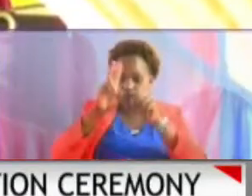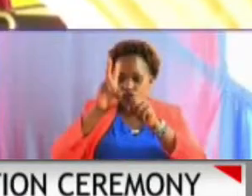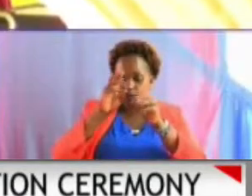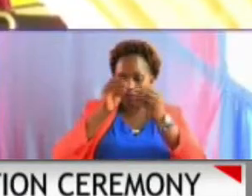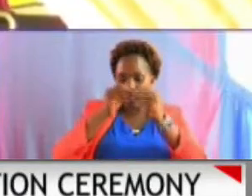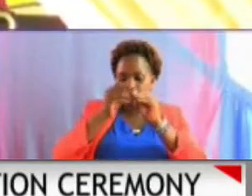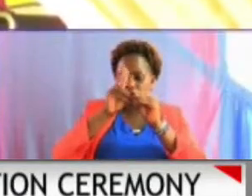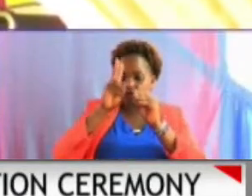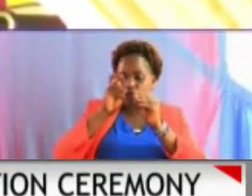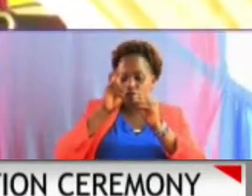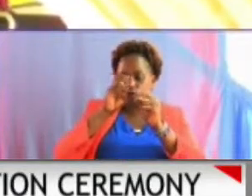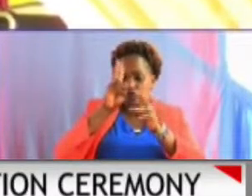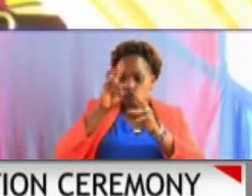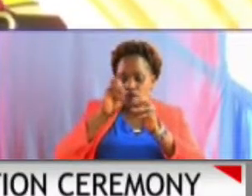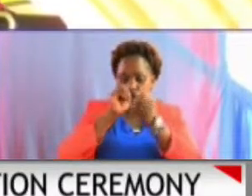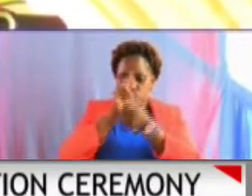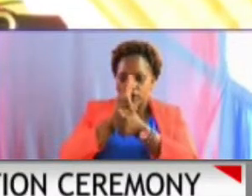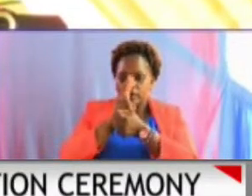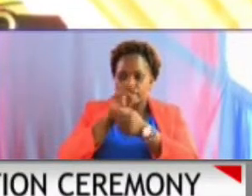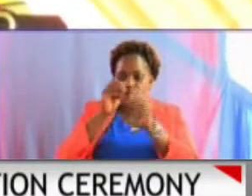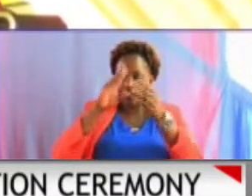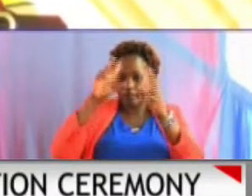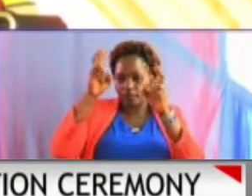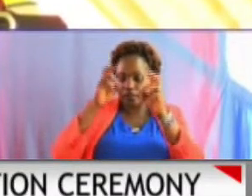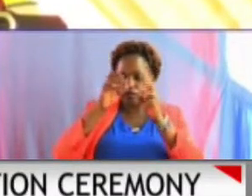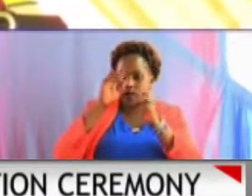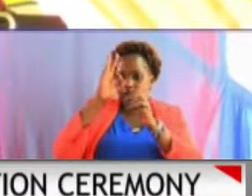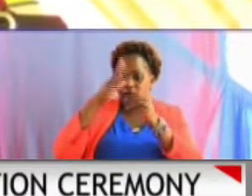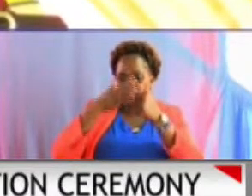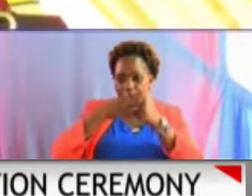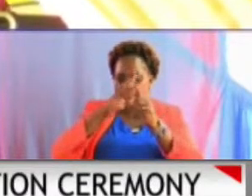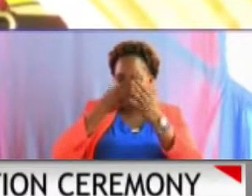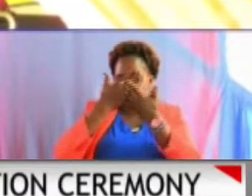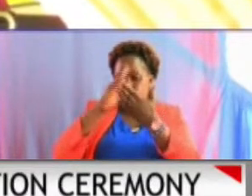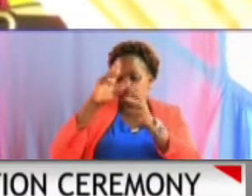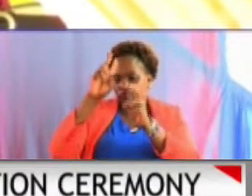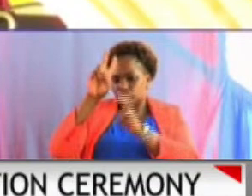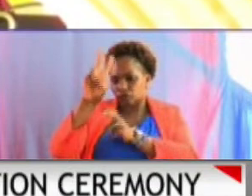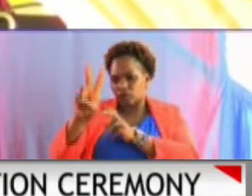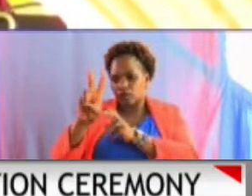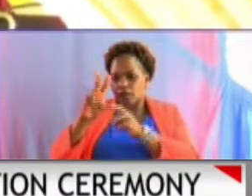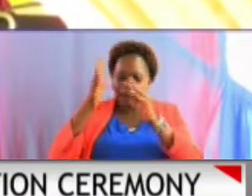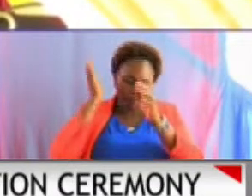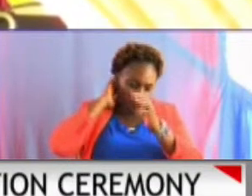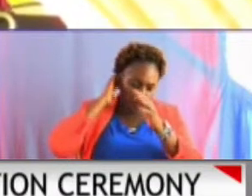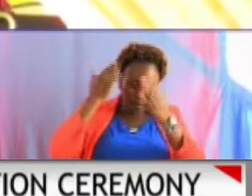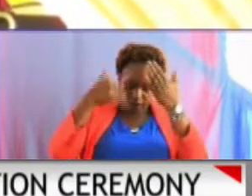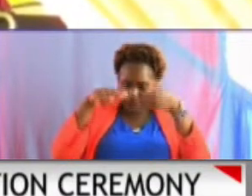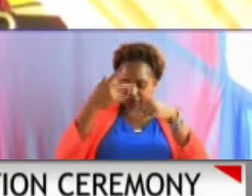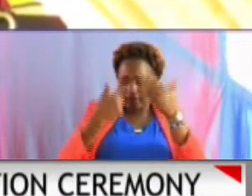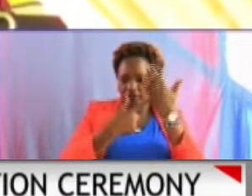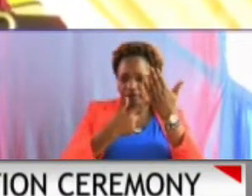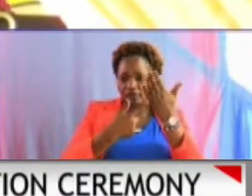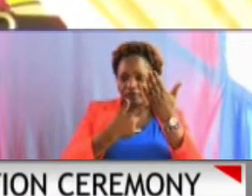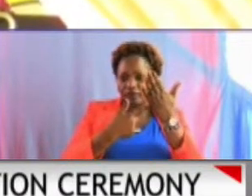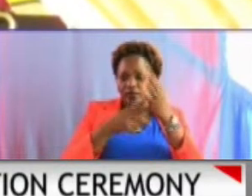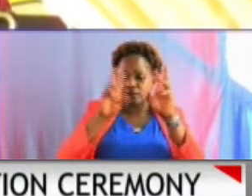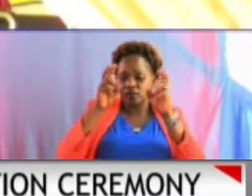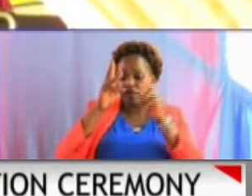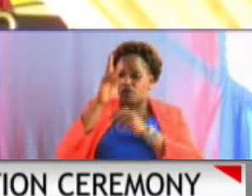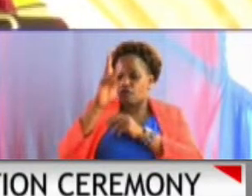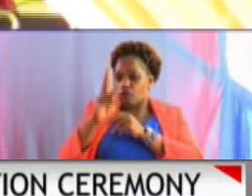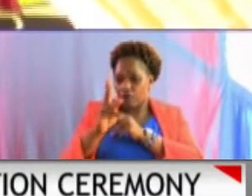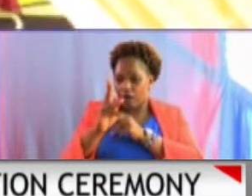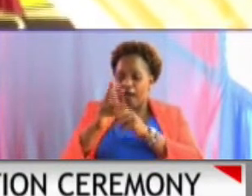of 2012, section 39, subsection 2, and the Murang'A University of Technology Statute 4,